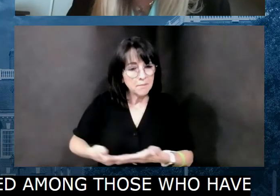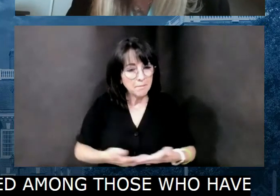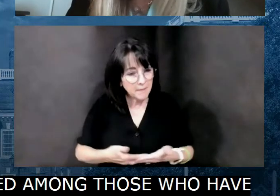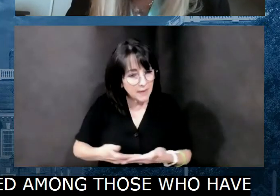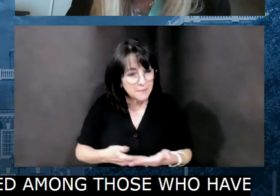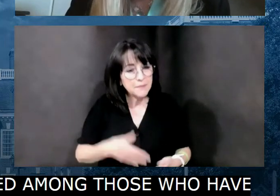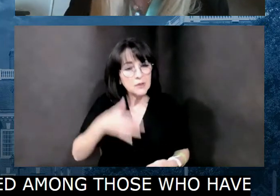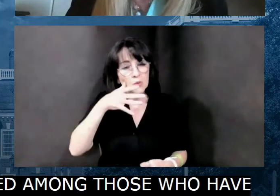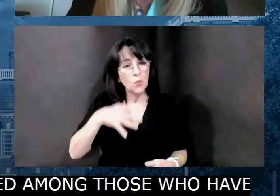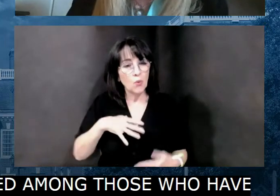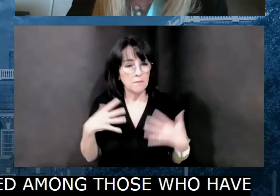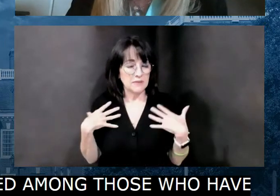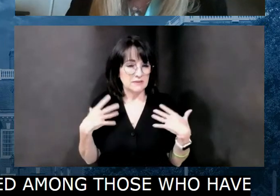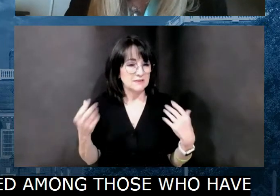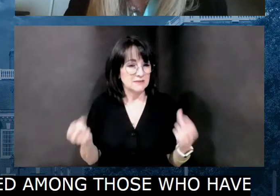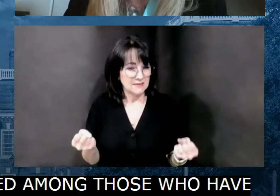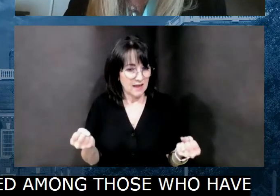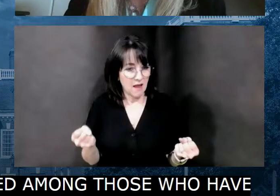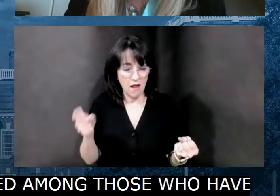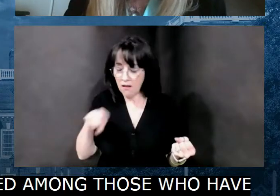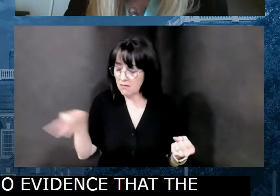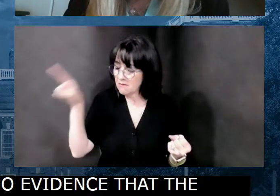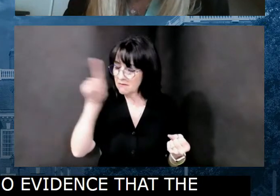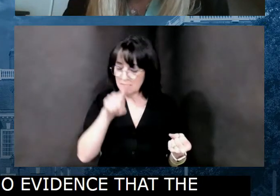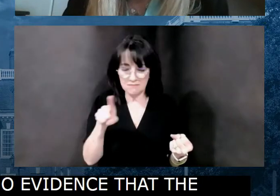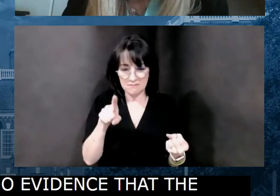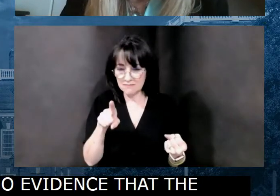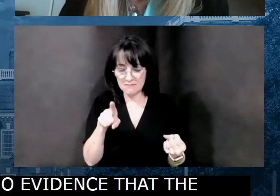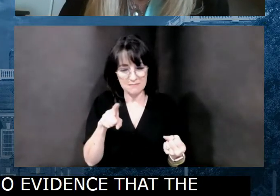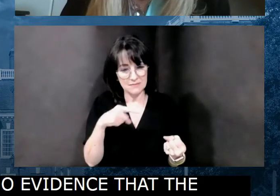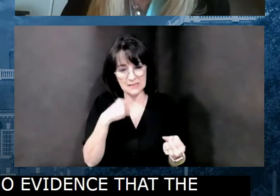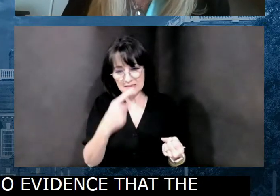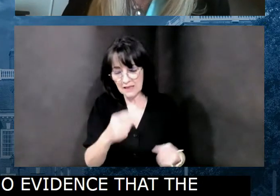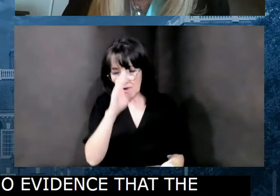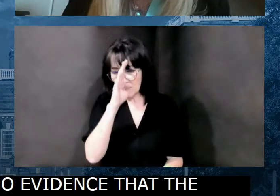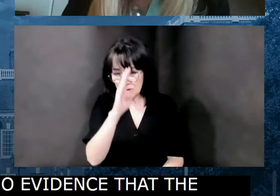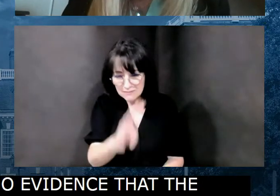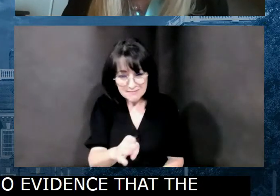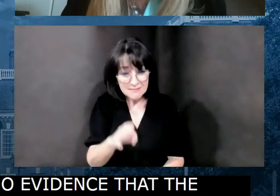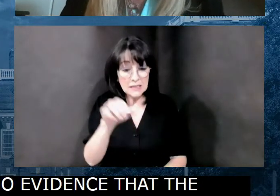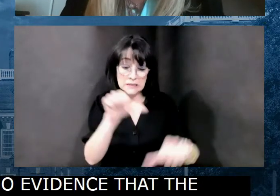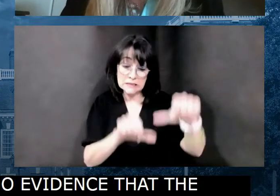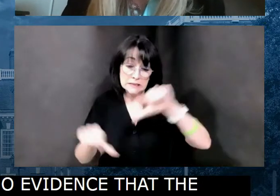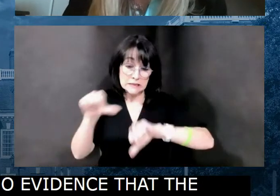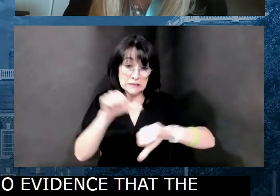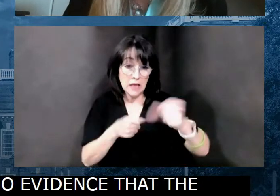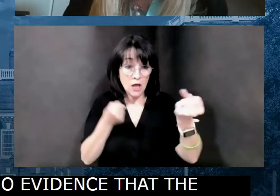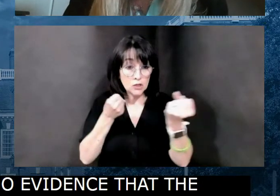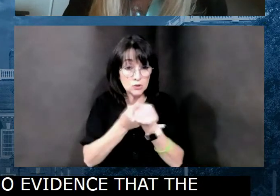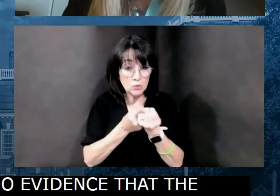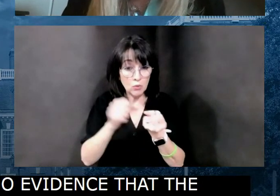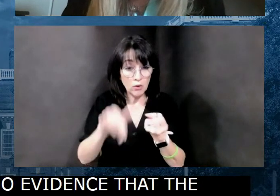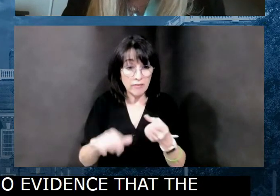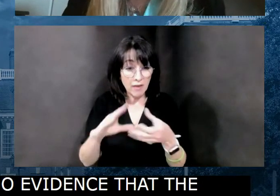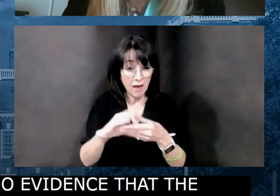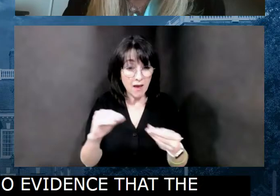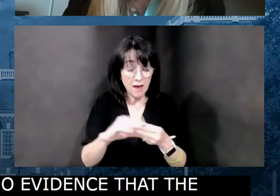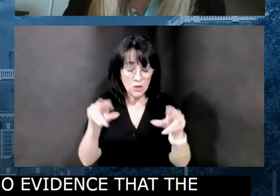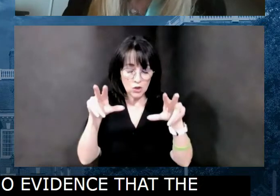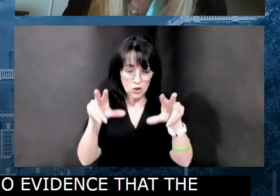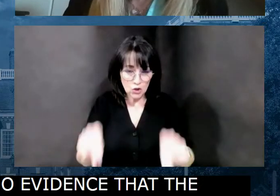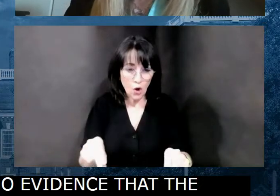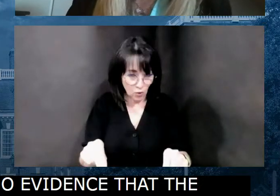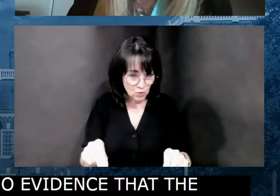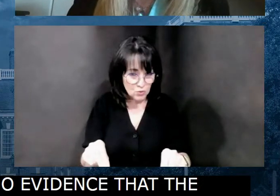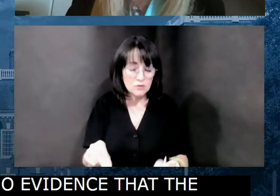is scientifically unlikely. Women in the clinical trials successfully became pregnant